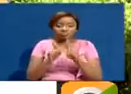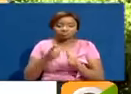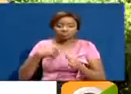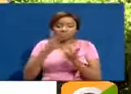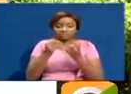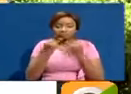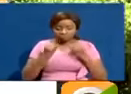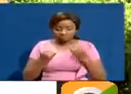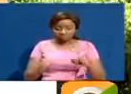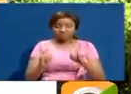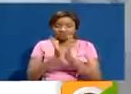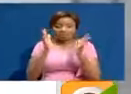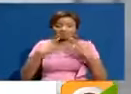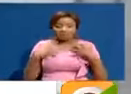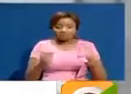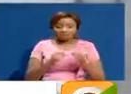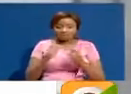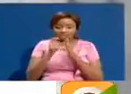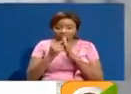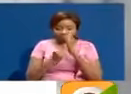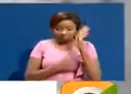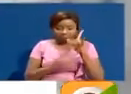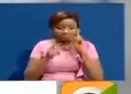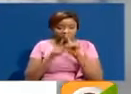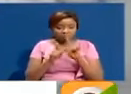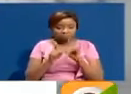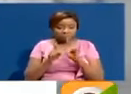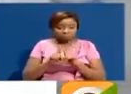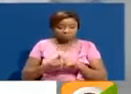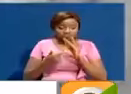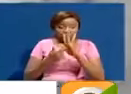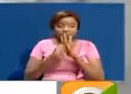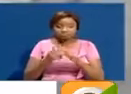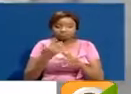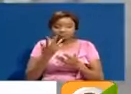health measures, especially with flu incidents being high in Kenya during the